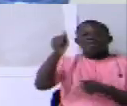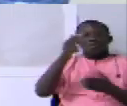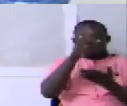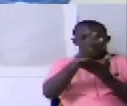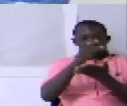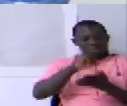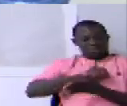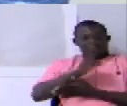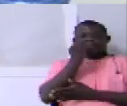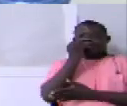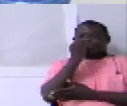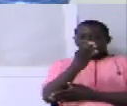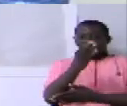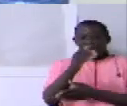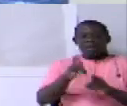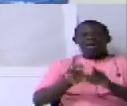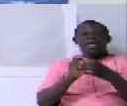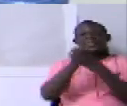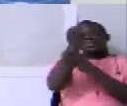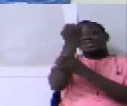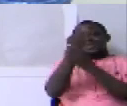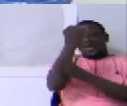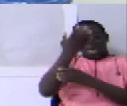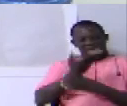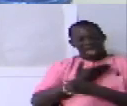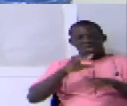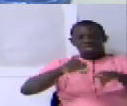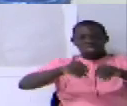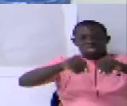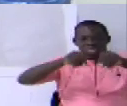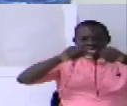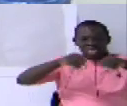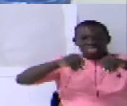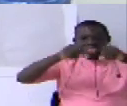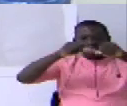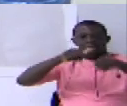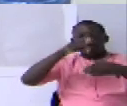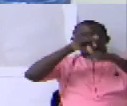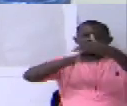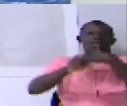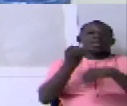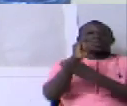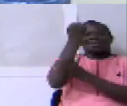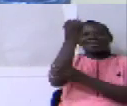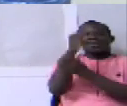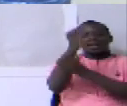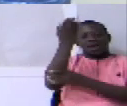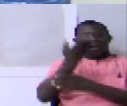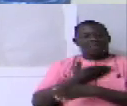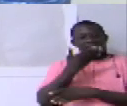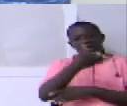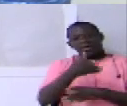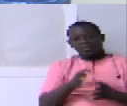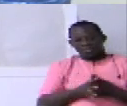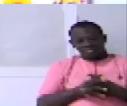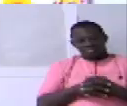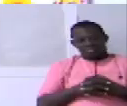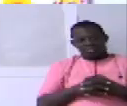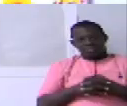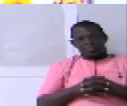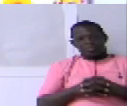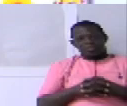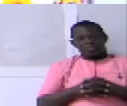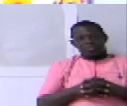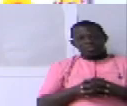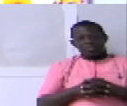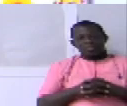said that it was chere with sand. Sede jama yin foko wo futo bankole katara faring akono.